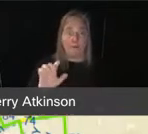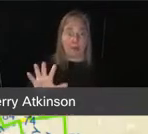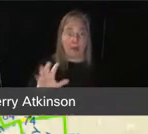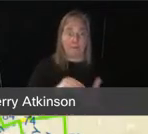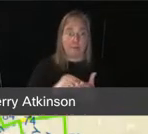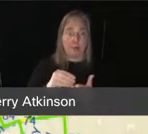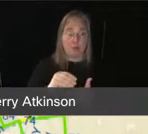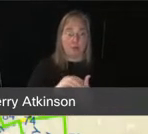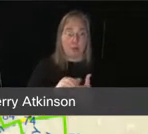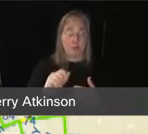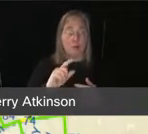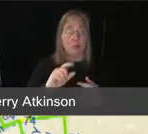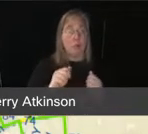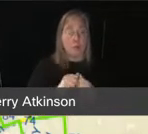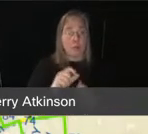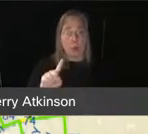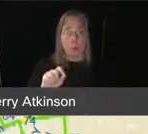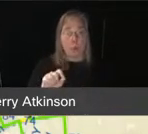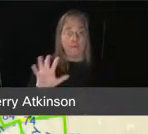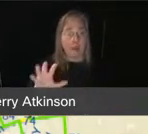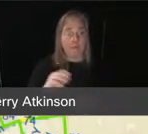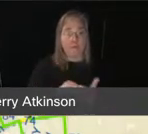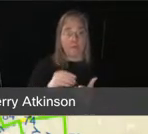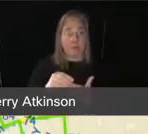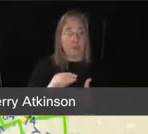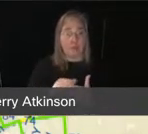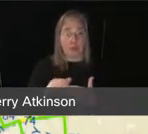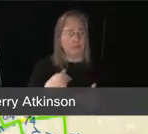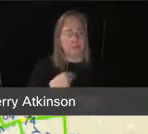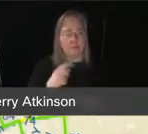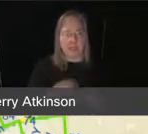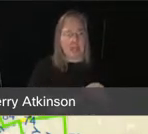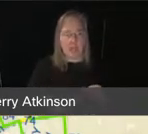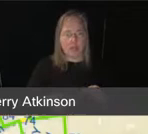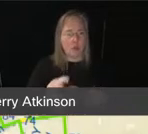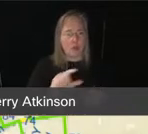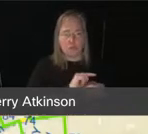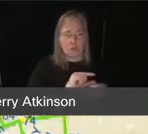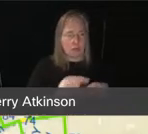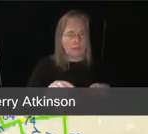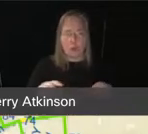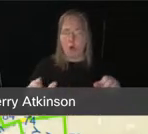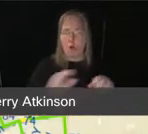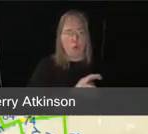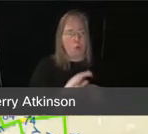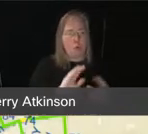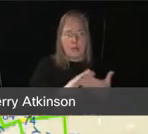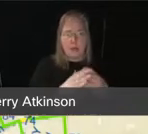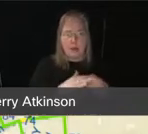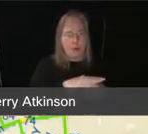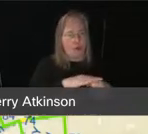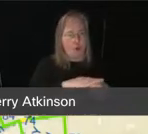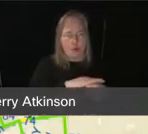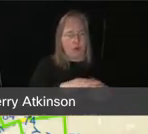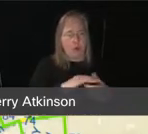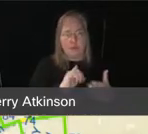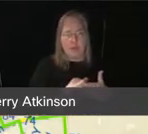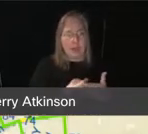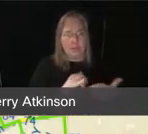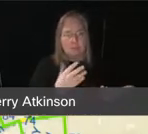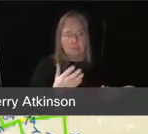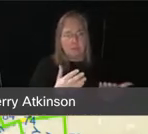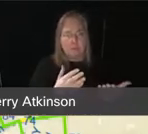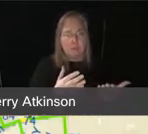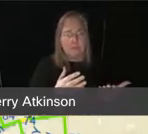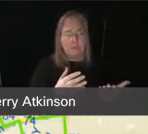have $1.5 million, I would not be able to go and resurface an entire neighborhood. If we did, it would only last for that one neighborhood and not be